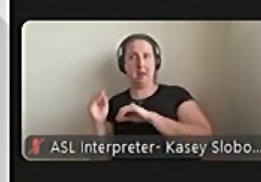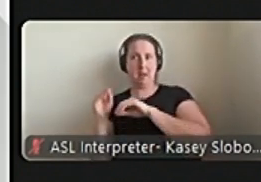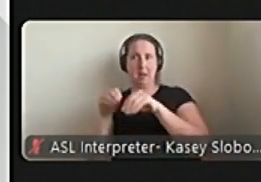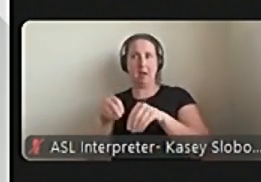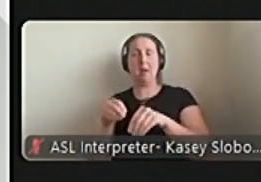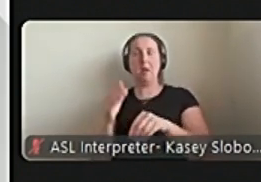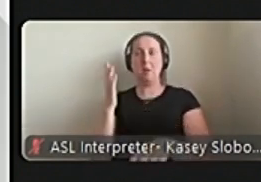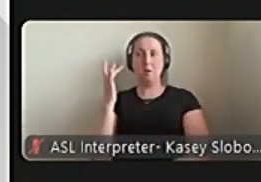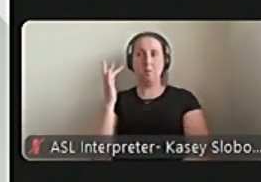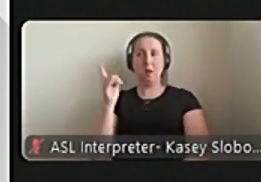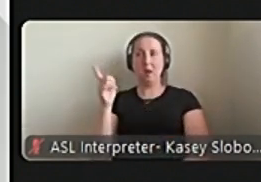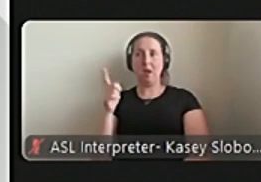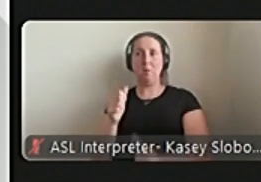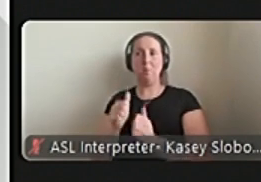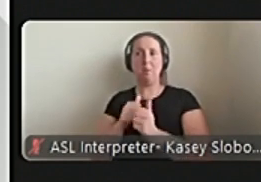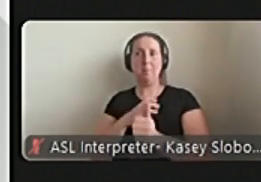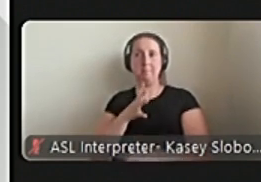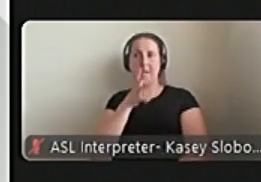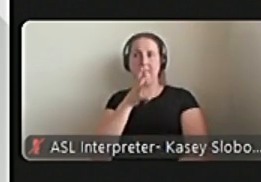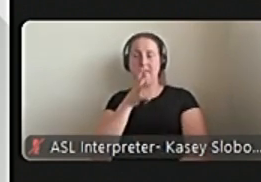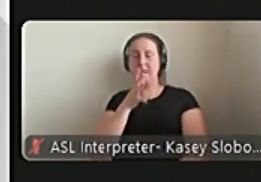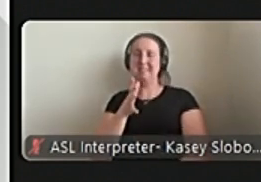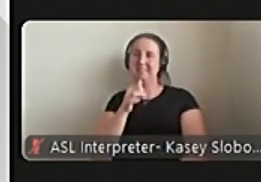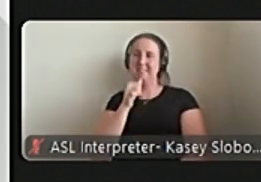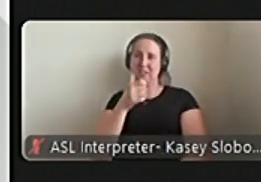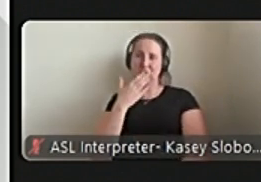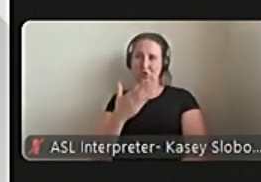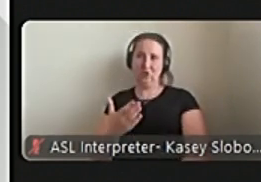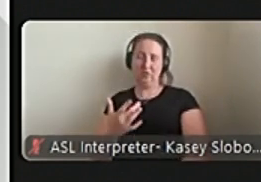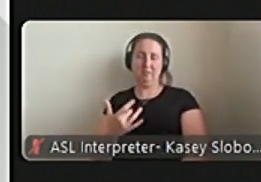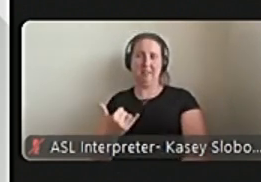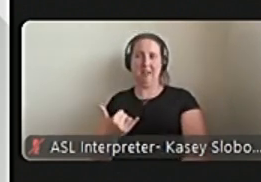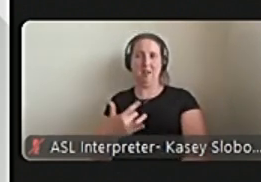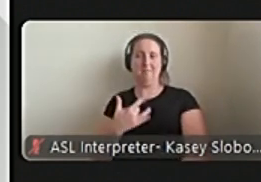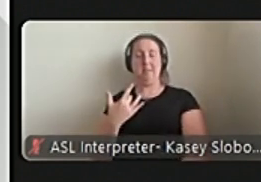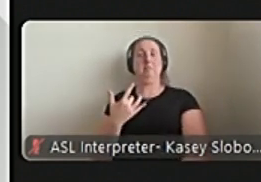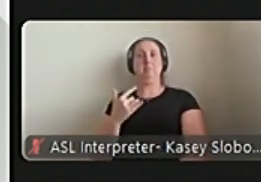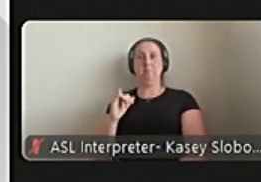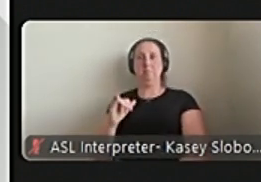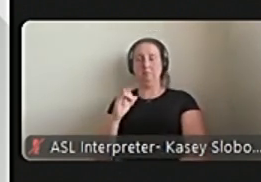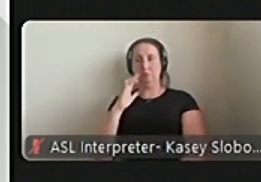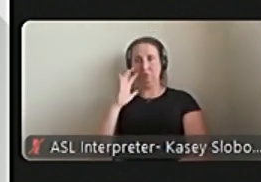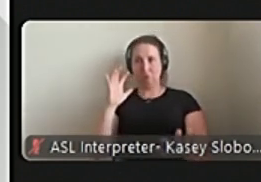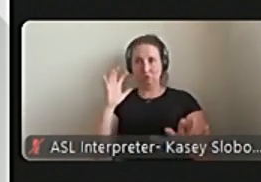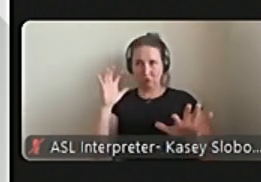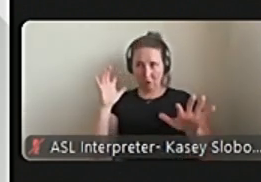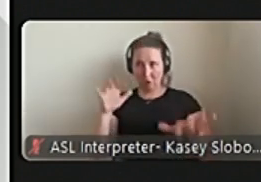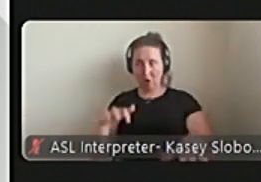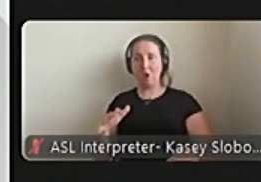with my Yeah. mom. And it's been an eye-opener because I haven't lived